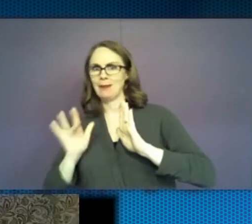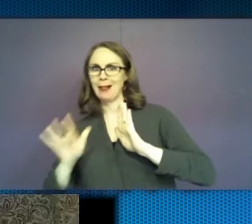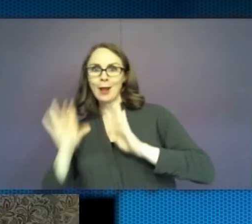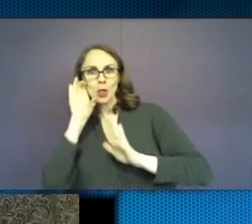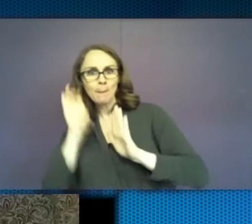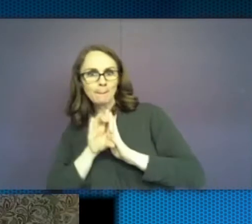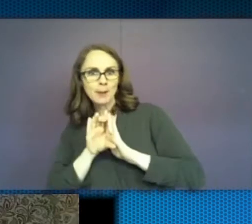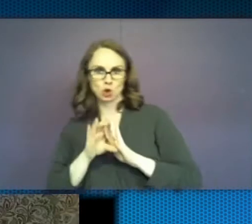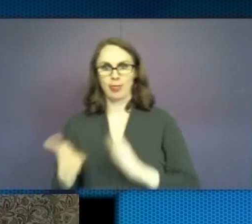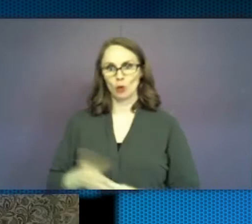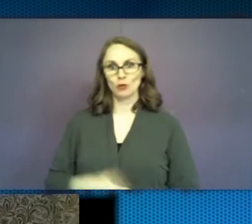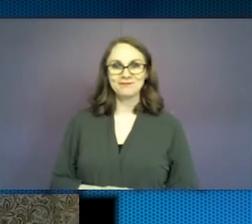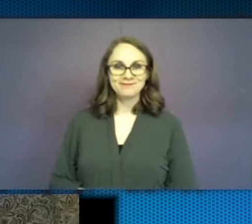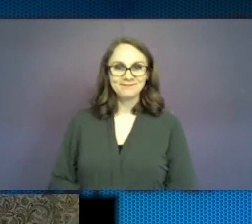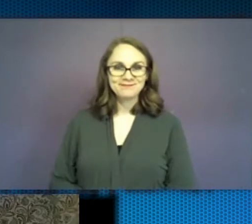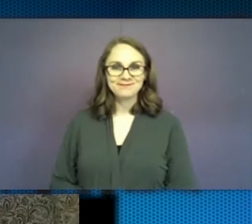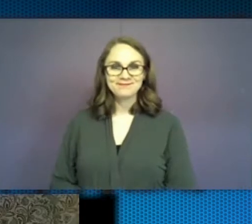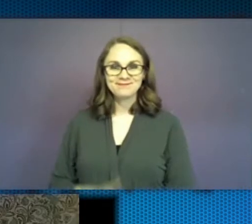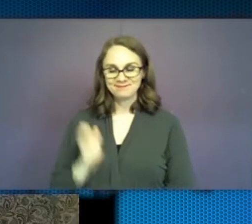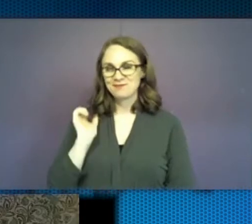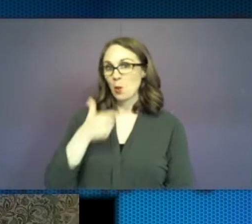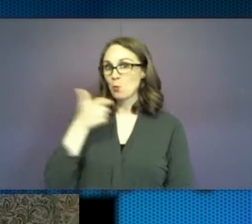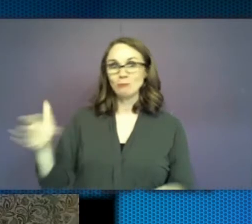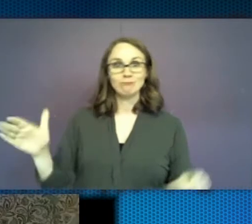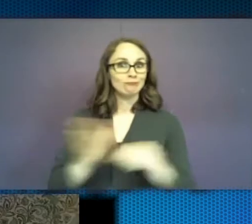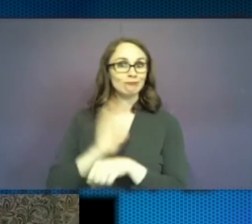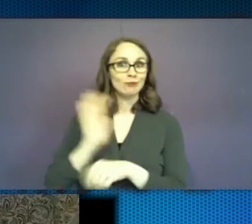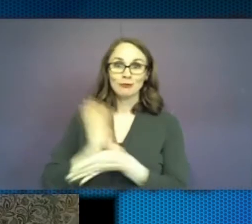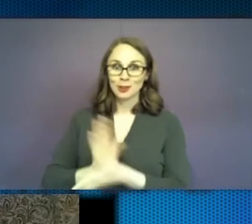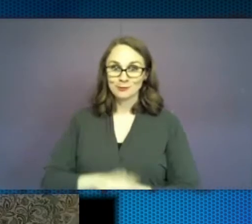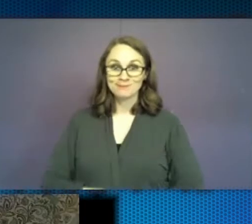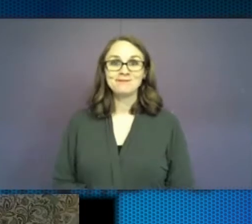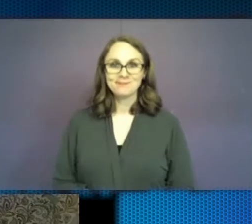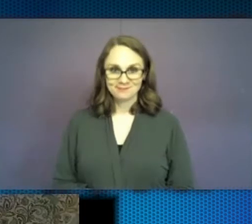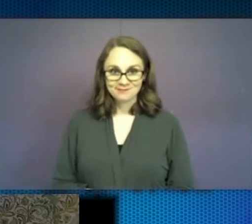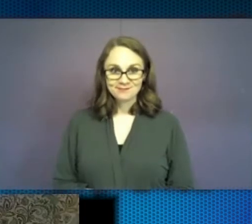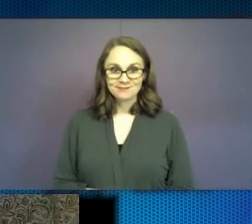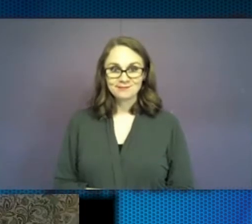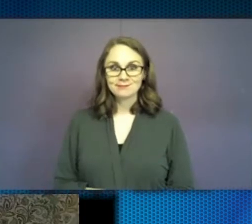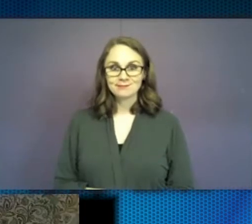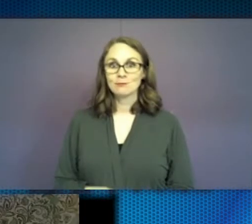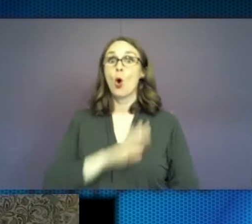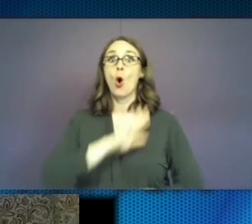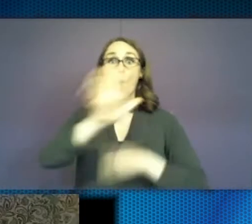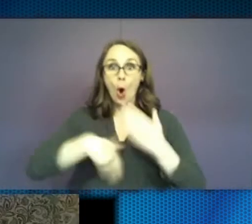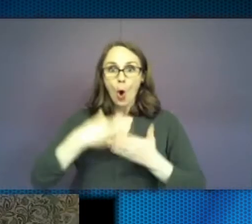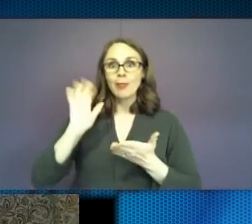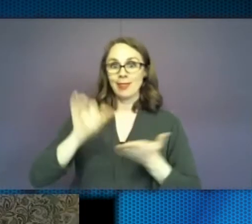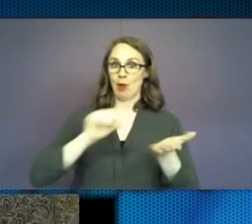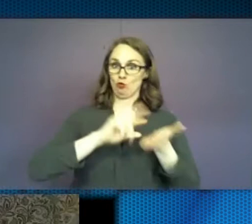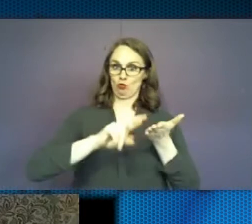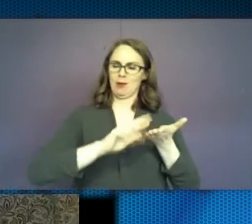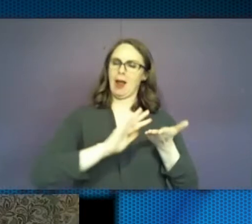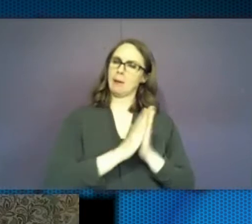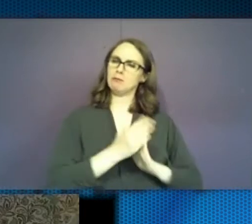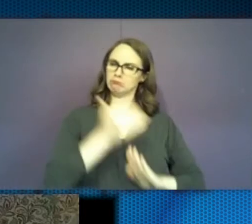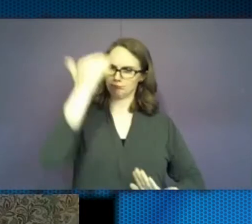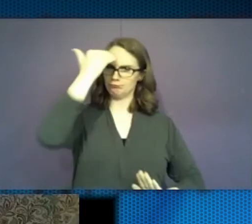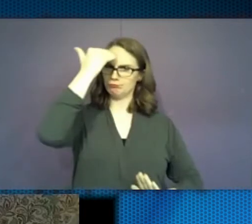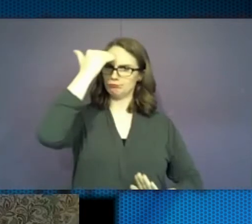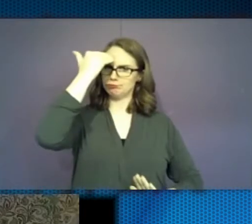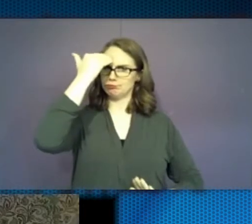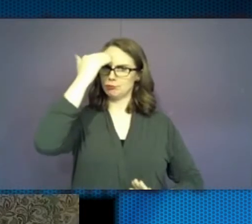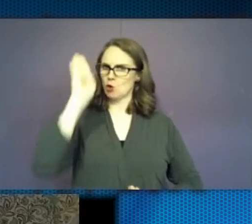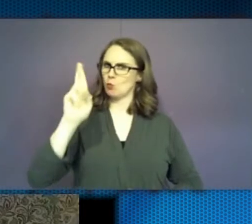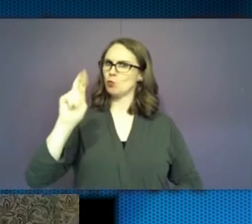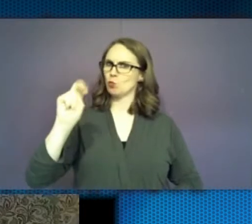the link, and you can watch the whole video. So through all that research, I became pretty familiar with the